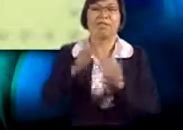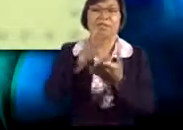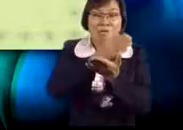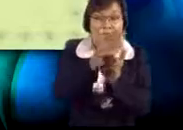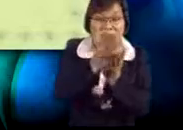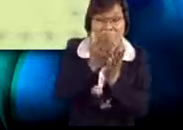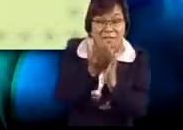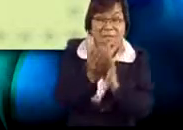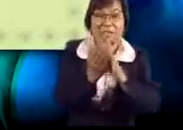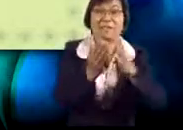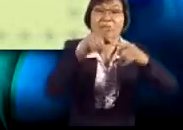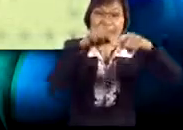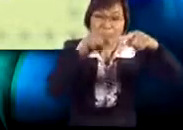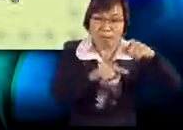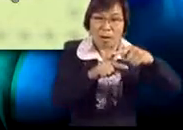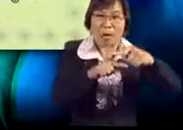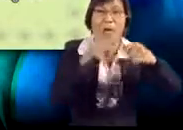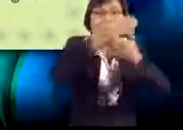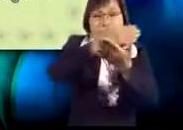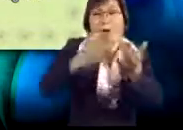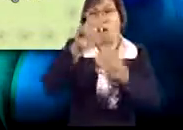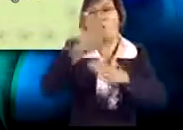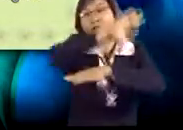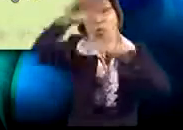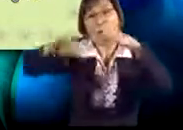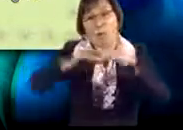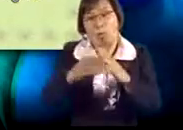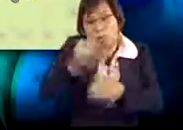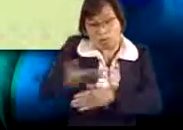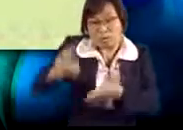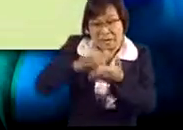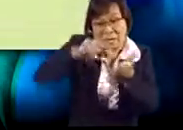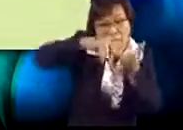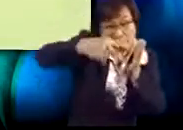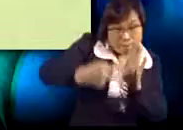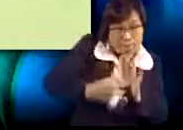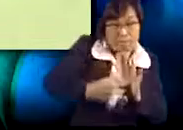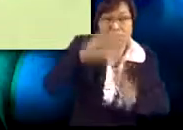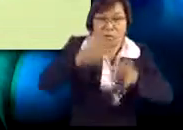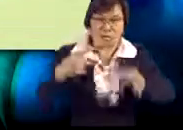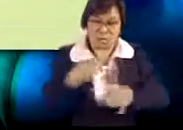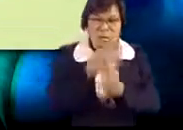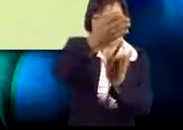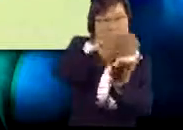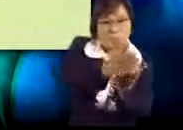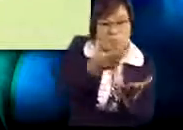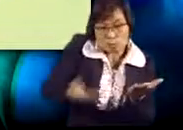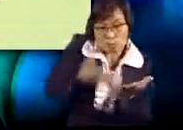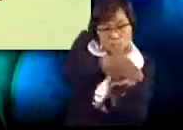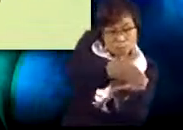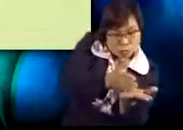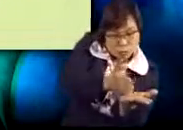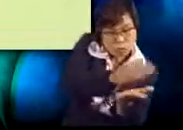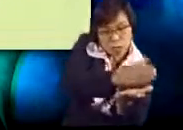A fraction is a part of a whole object. That means, if we divide an object